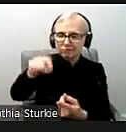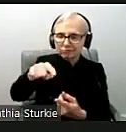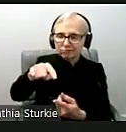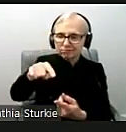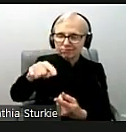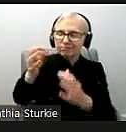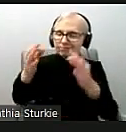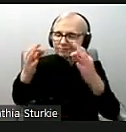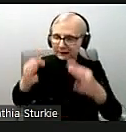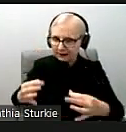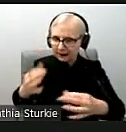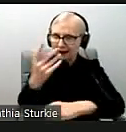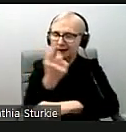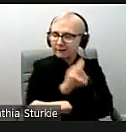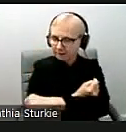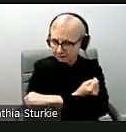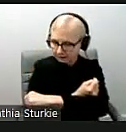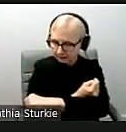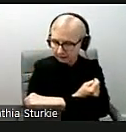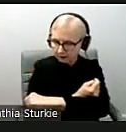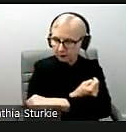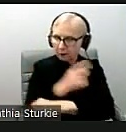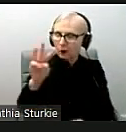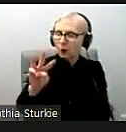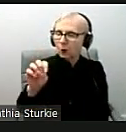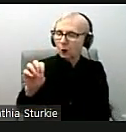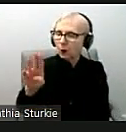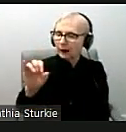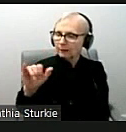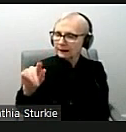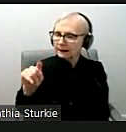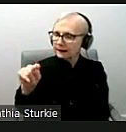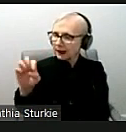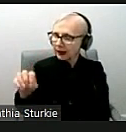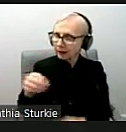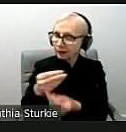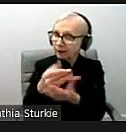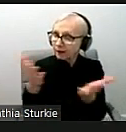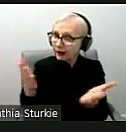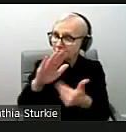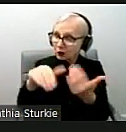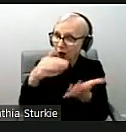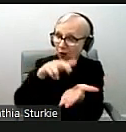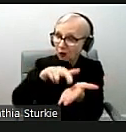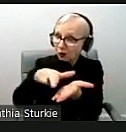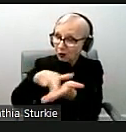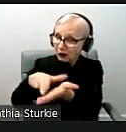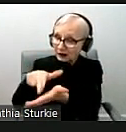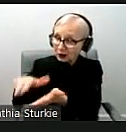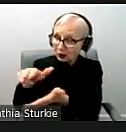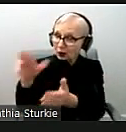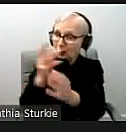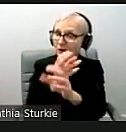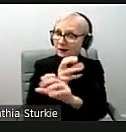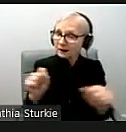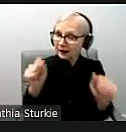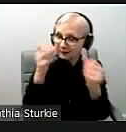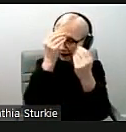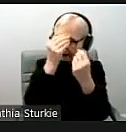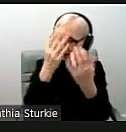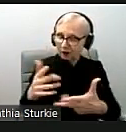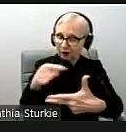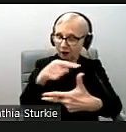get vaccinated. And so our website provides all of the research and safety information on the